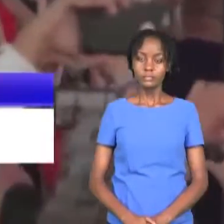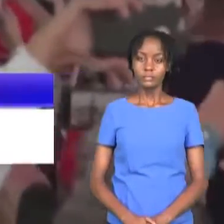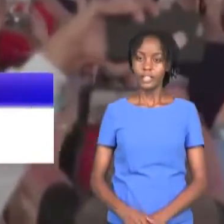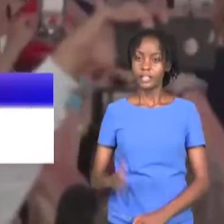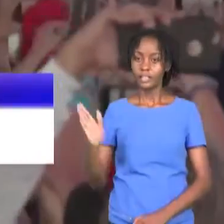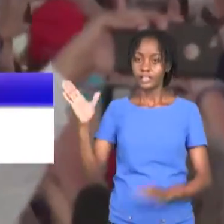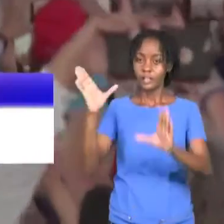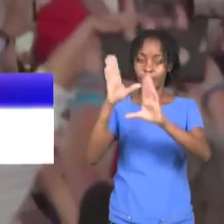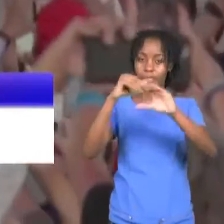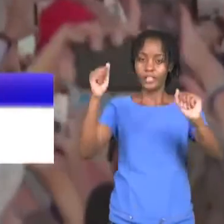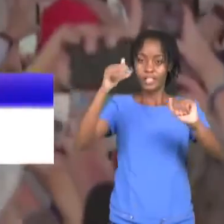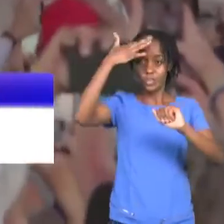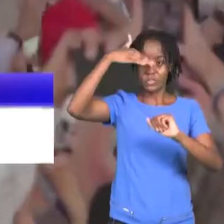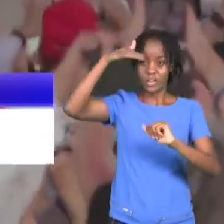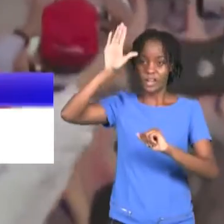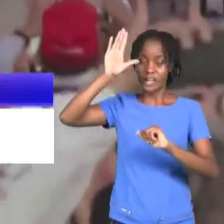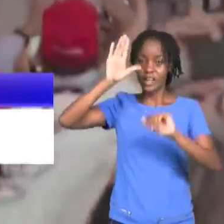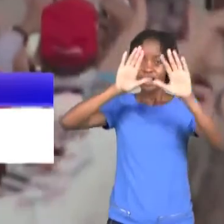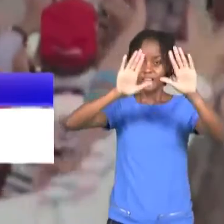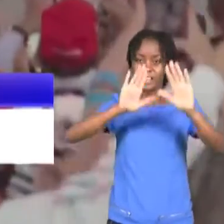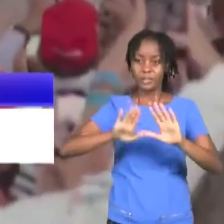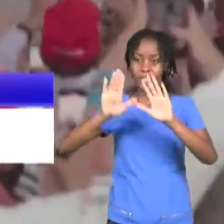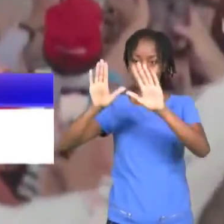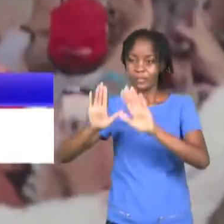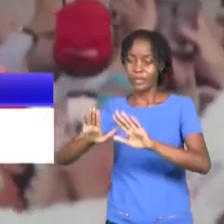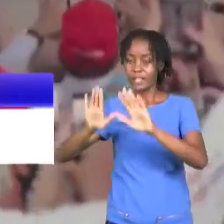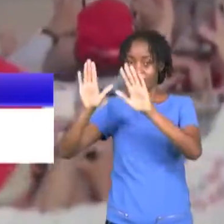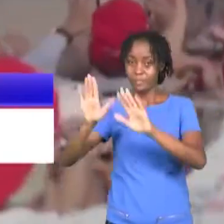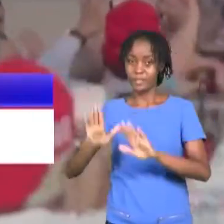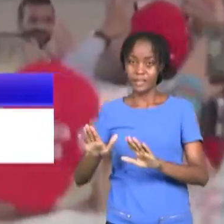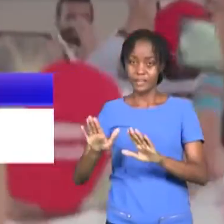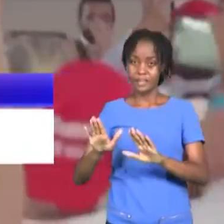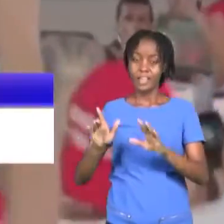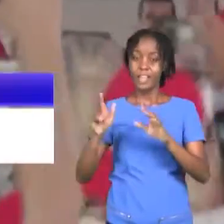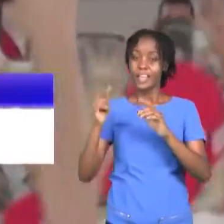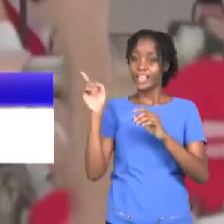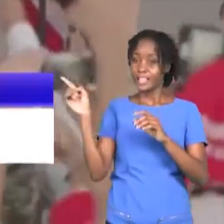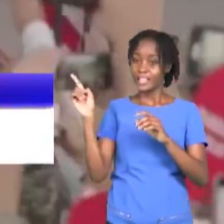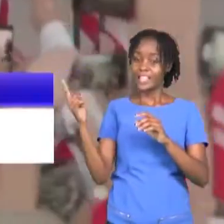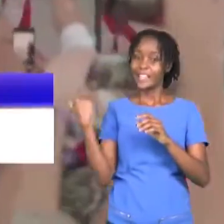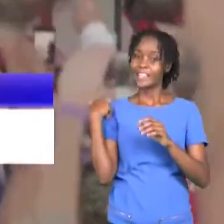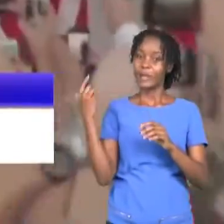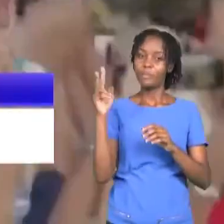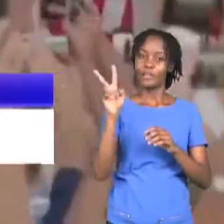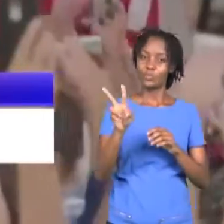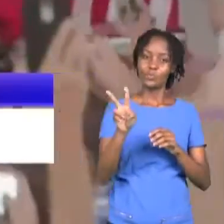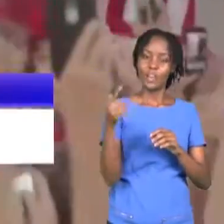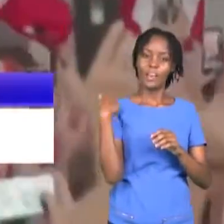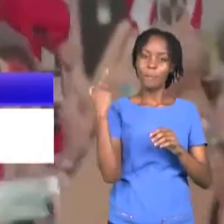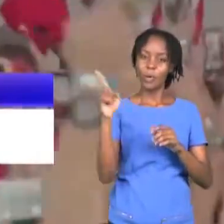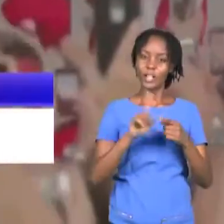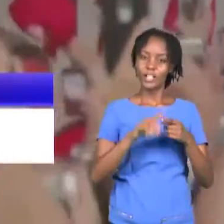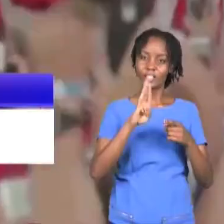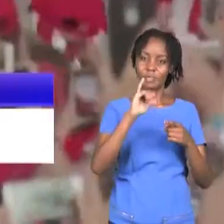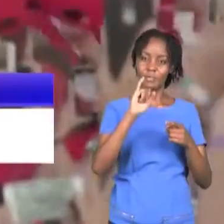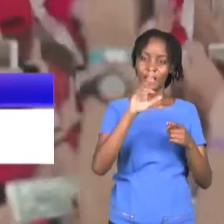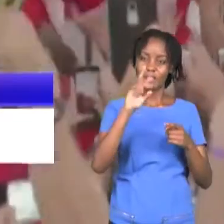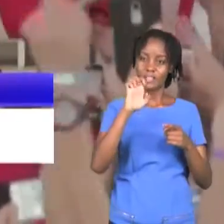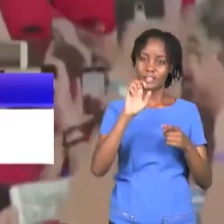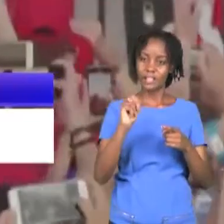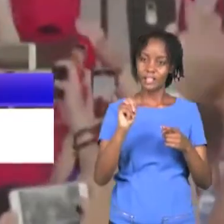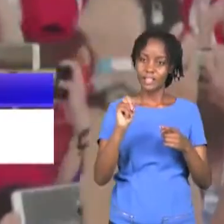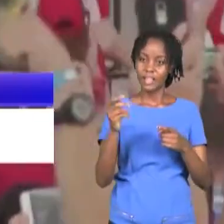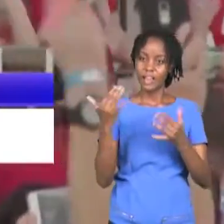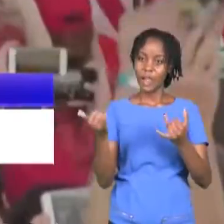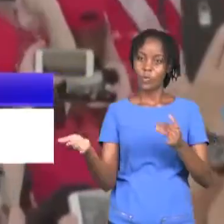President Donald Trump trailing Democrat Joe Biden by double digits in the polls, with the elections just 3 weeks away, returns to the campaign